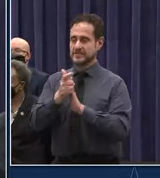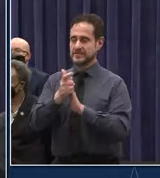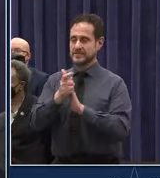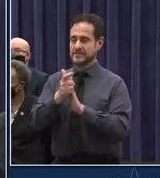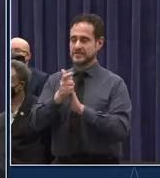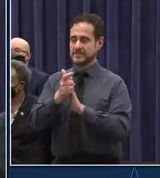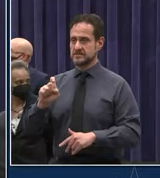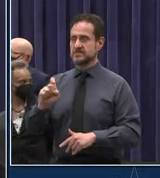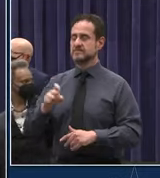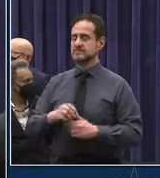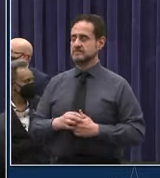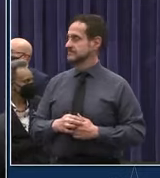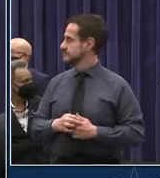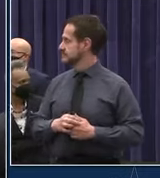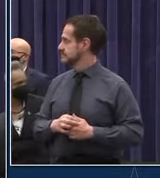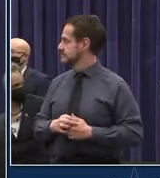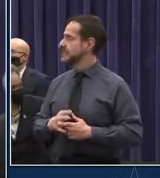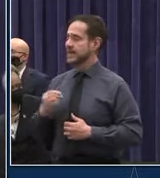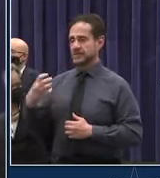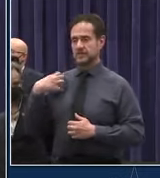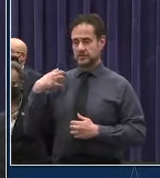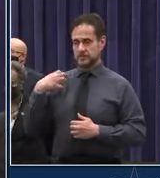Church Pastor Matt